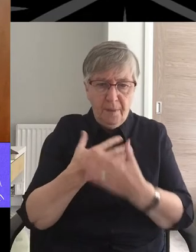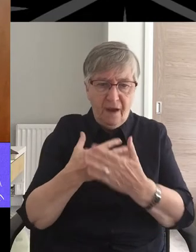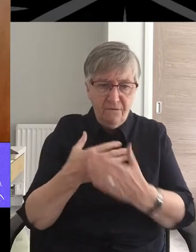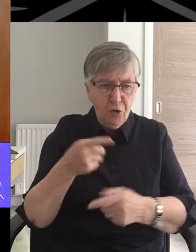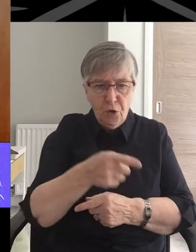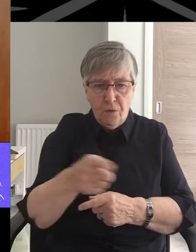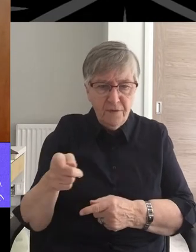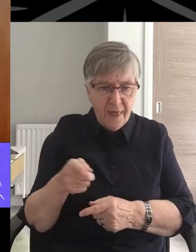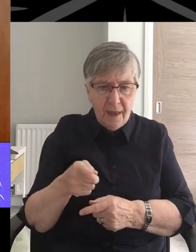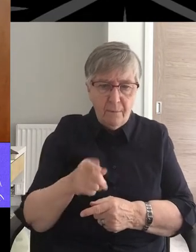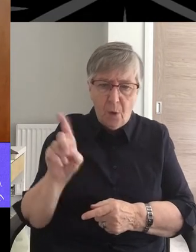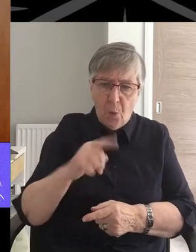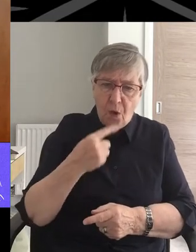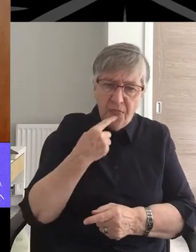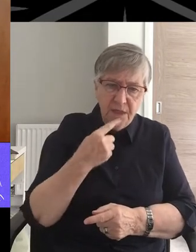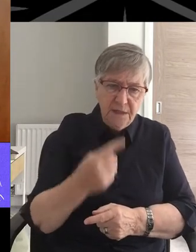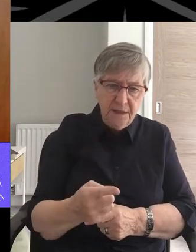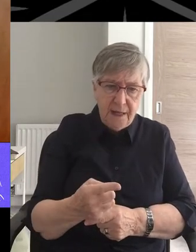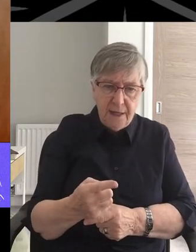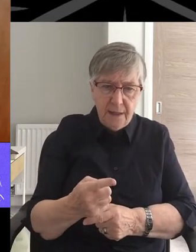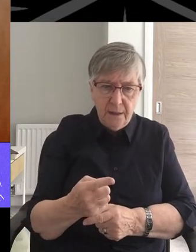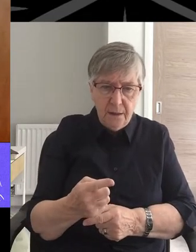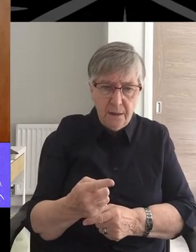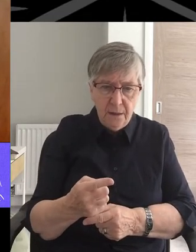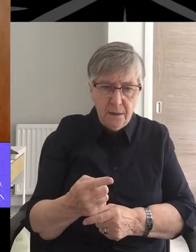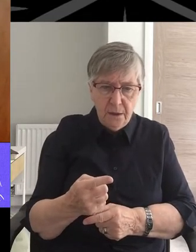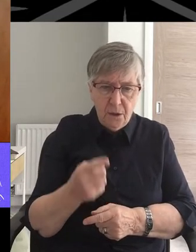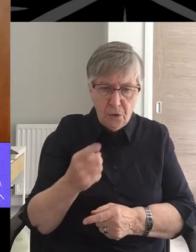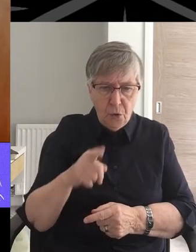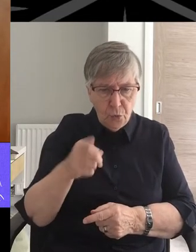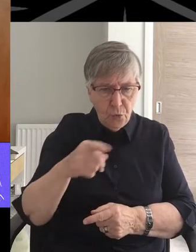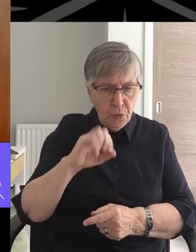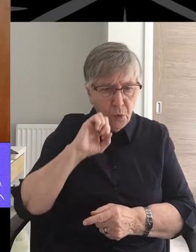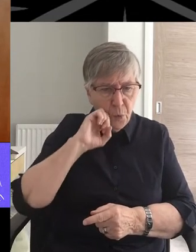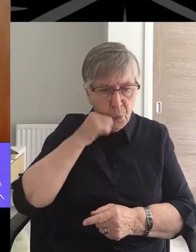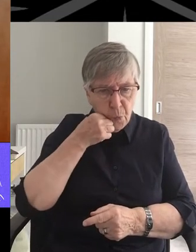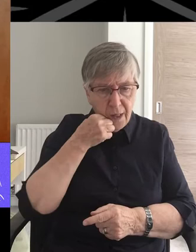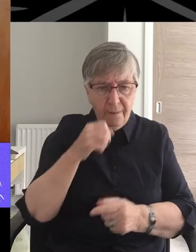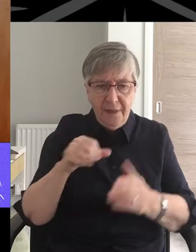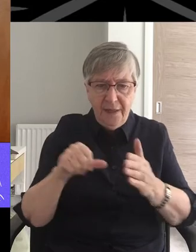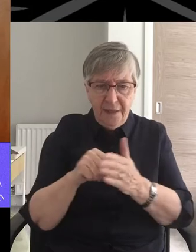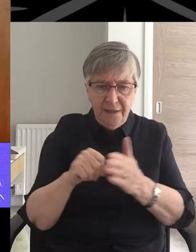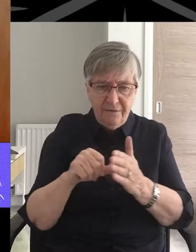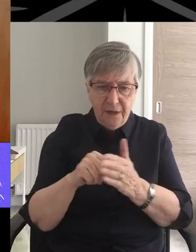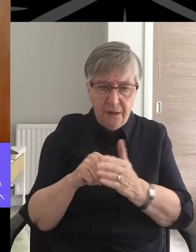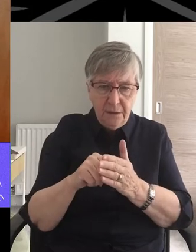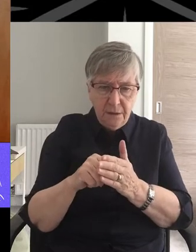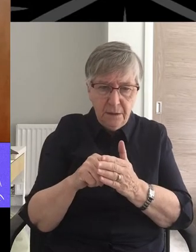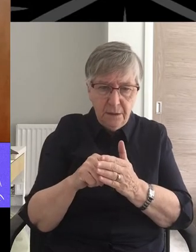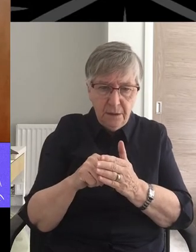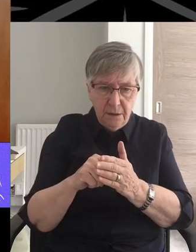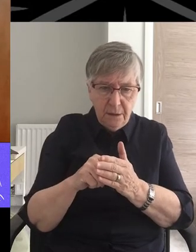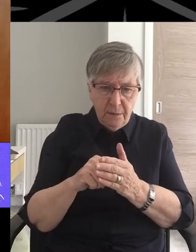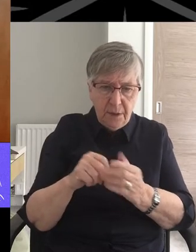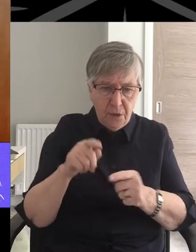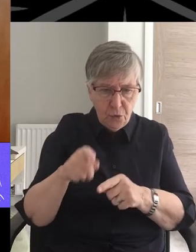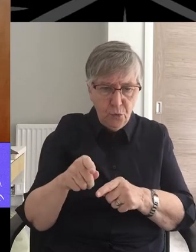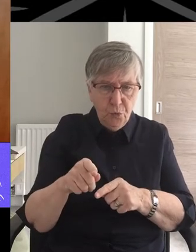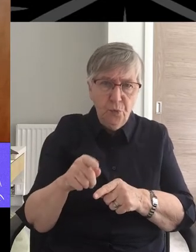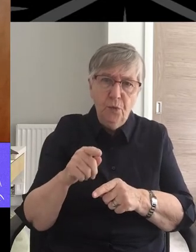words. Do not be afraid, though briars and thorns are all around you and you live among